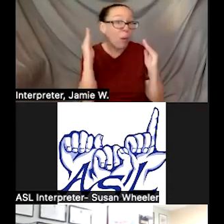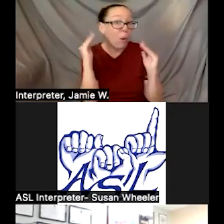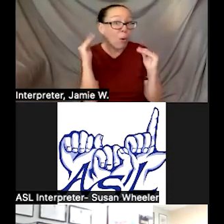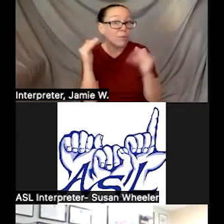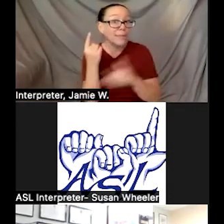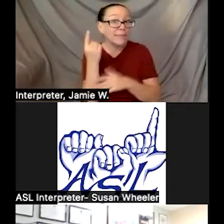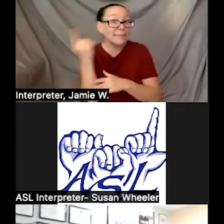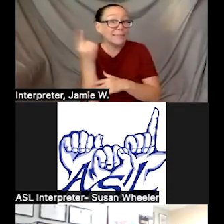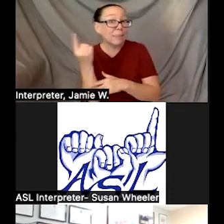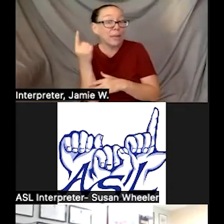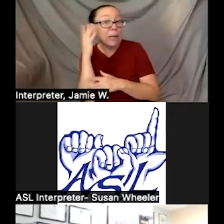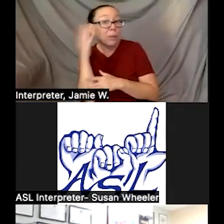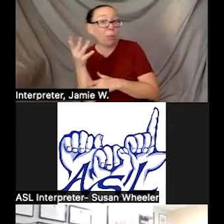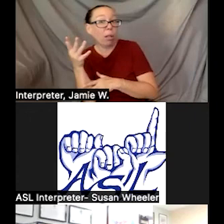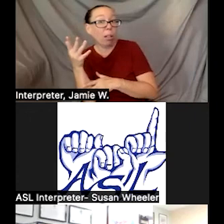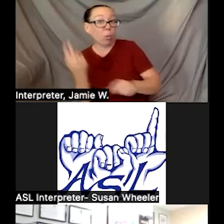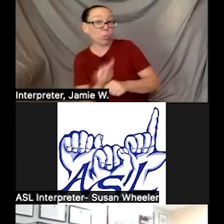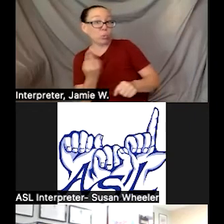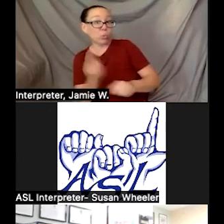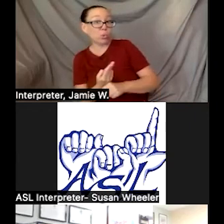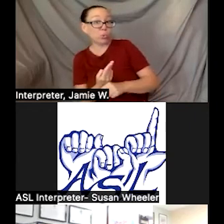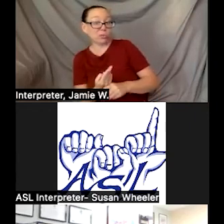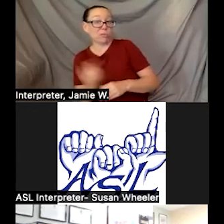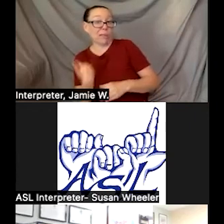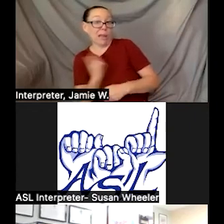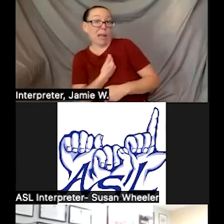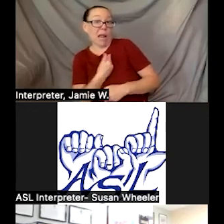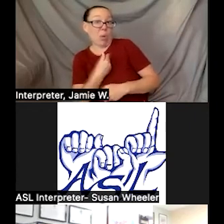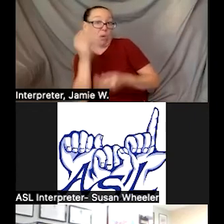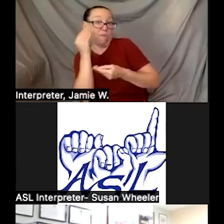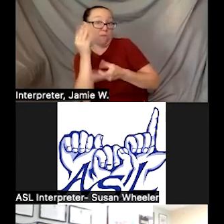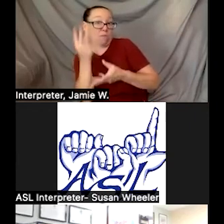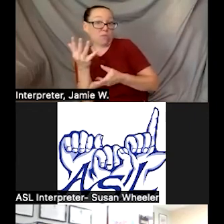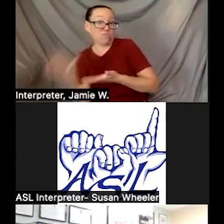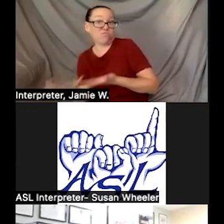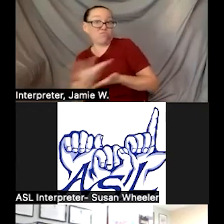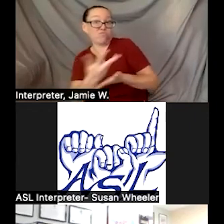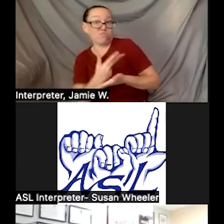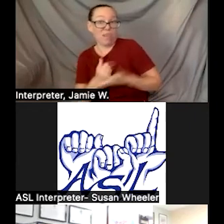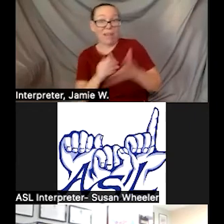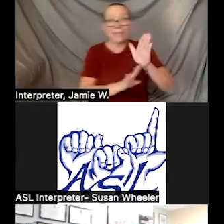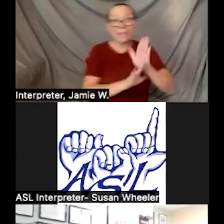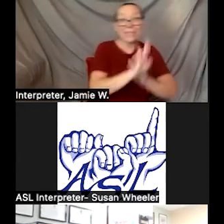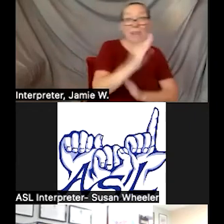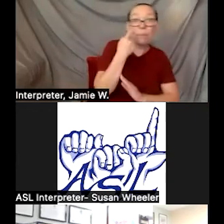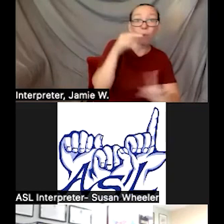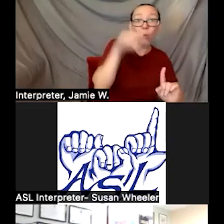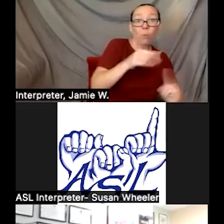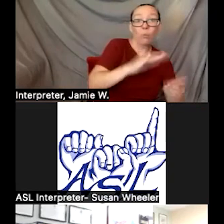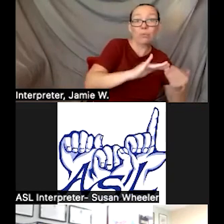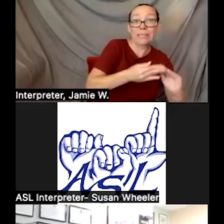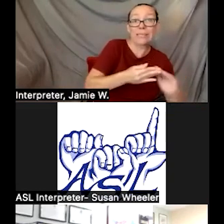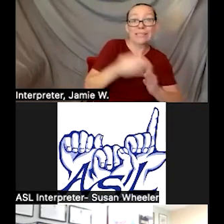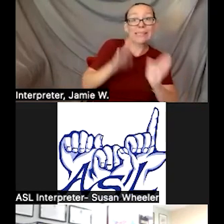done at some point and develop something for cities and counties. And it wouldn't be that hard, but obviously our